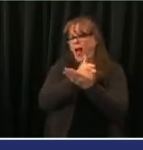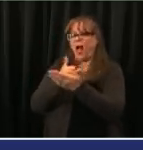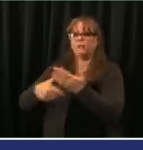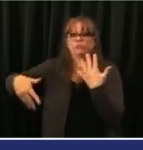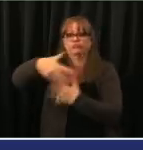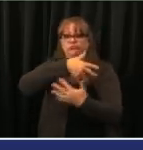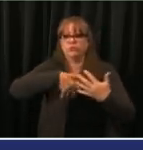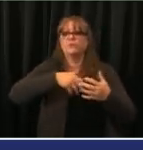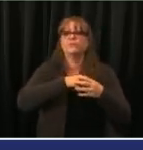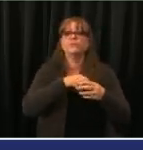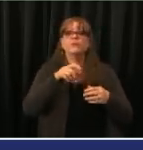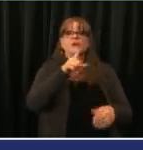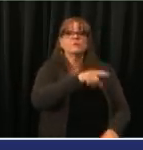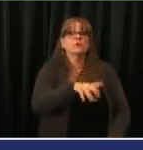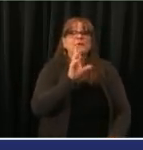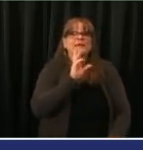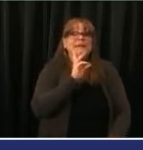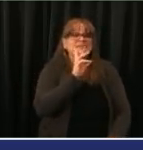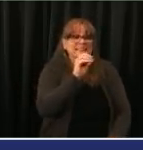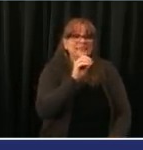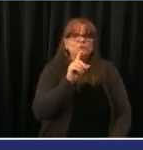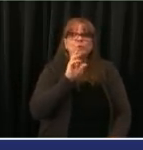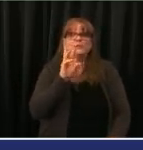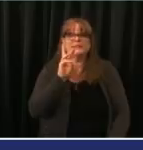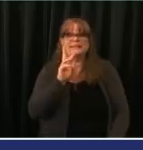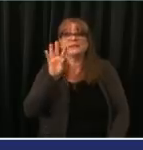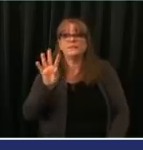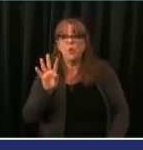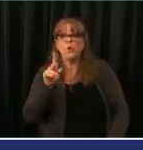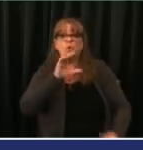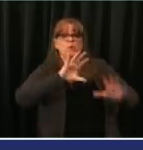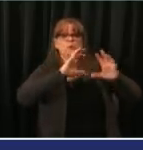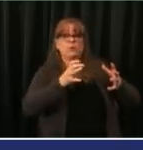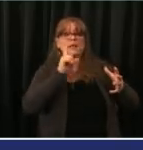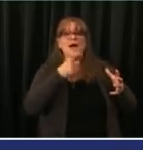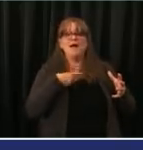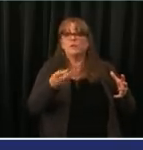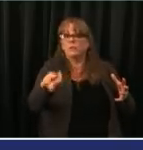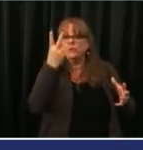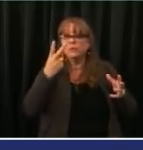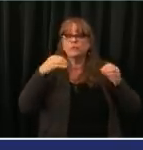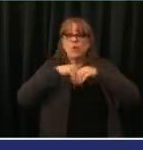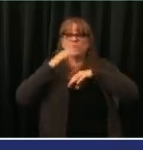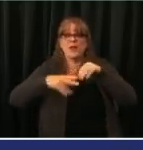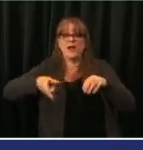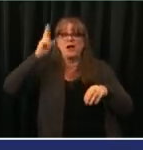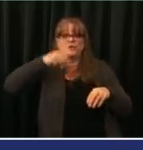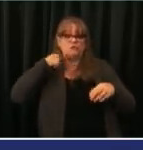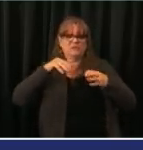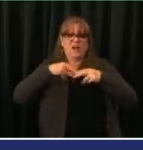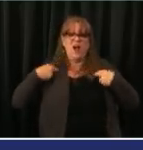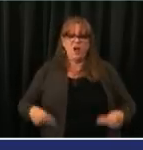we do anticipate that they will be handled in the same way that our 65 to 69-year-olds and our 70+.